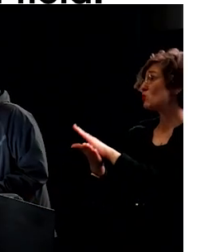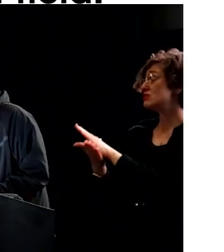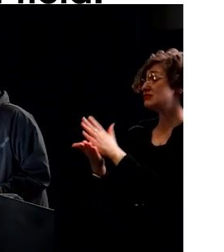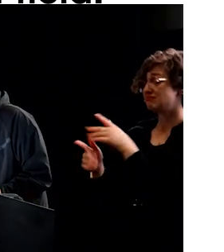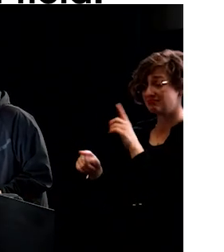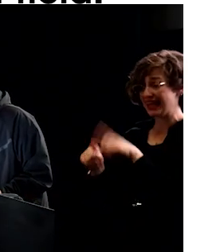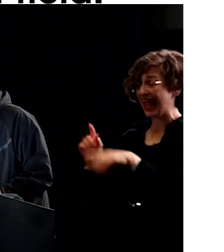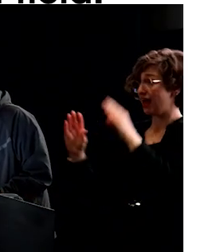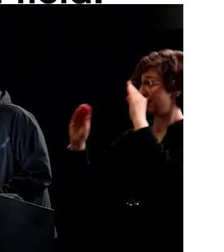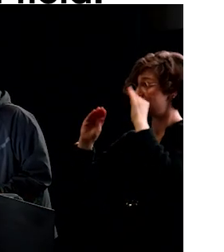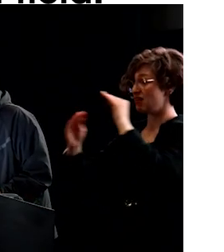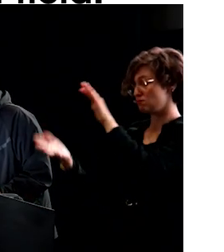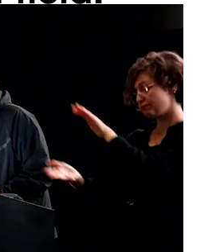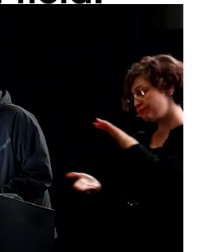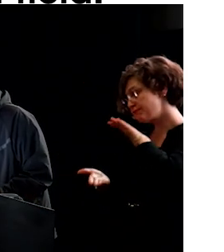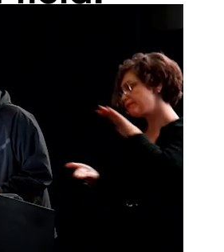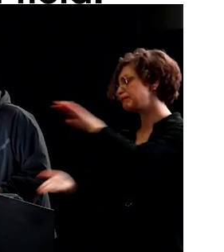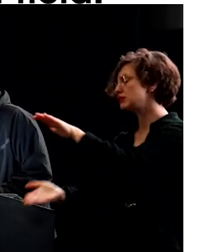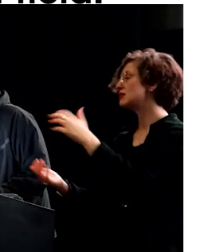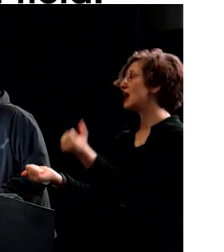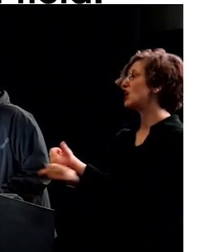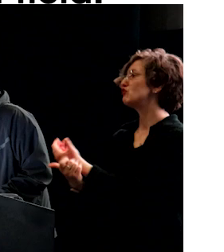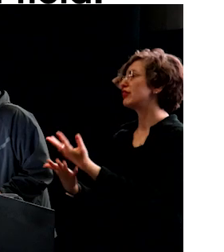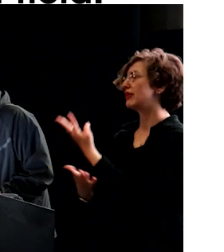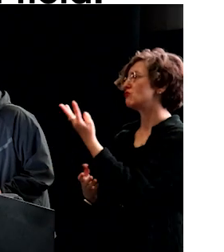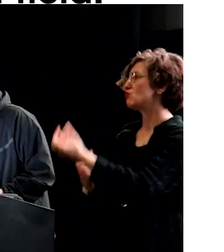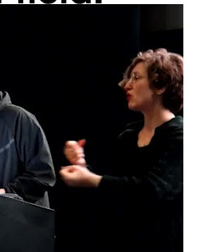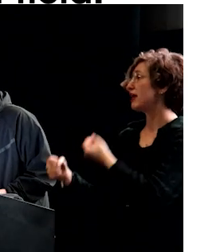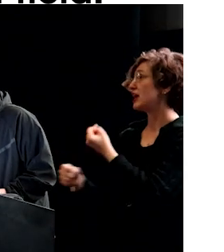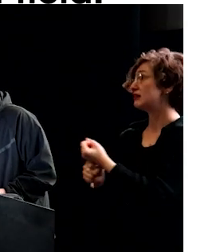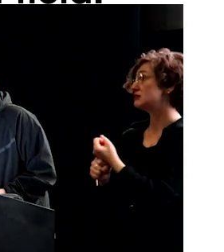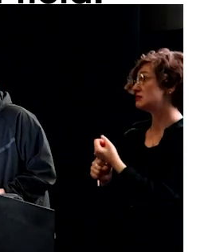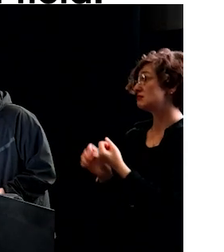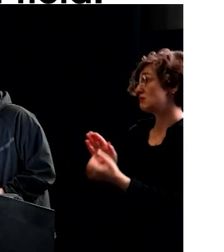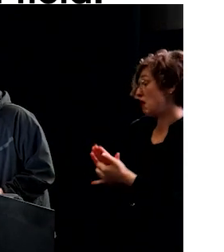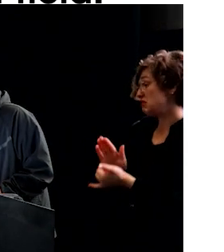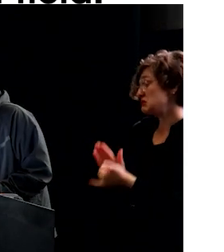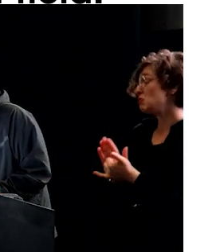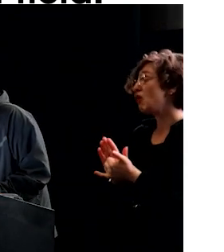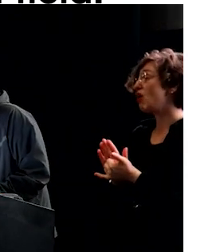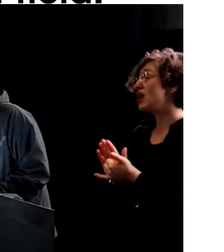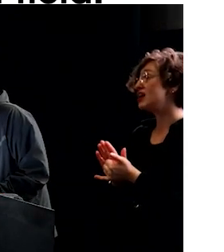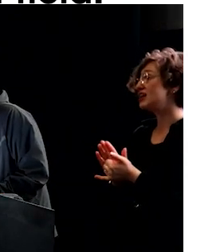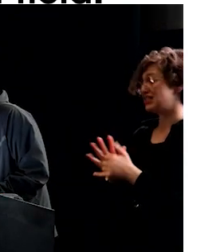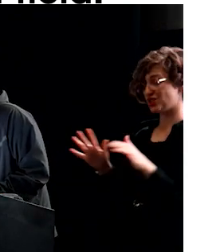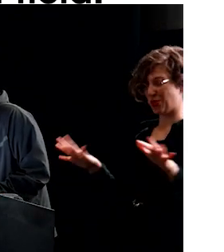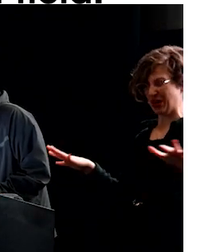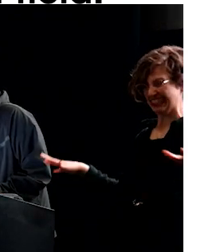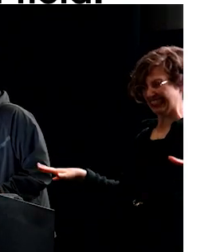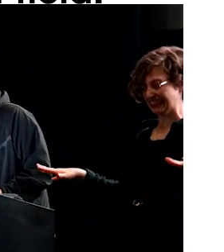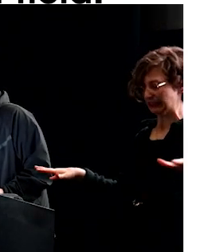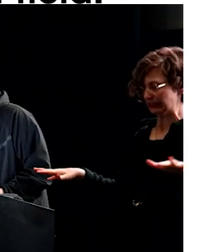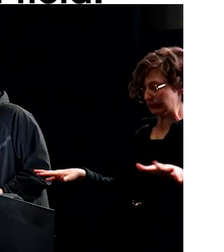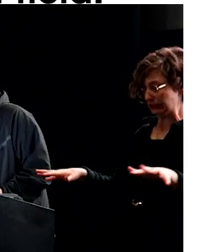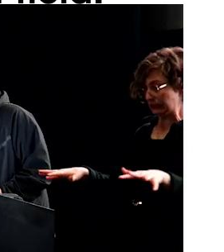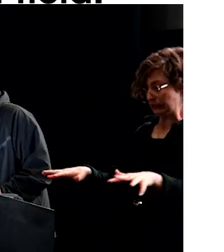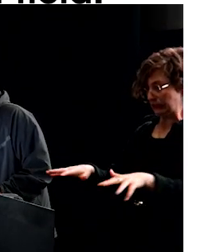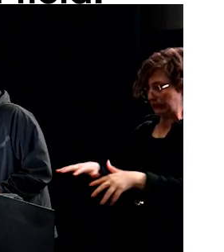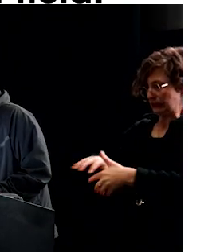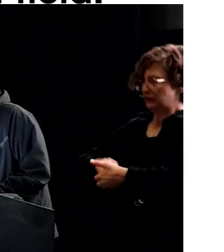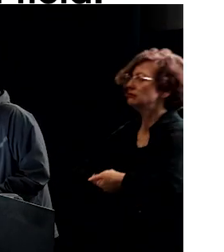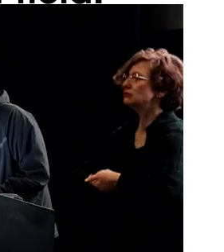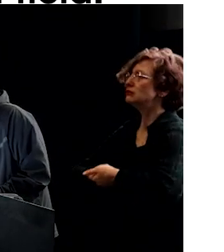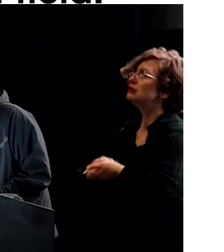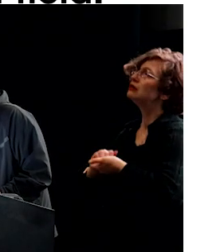4 years, and sometimes that's not simply possible. And so bridging these gaps could involve teaching essential